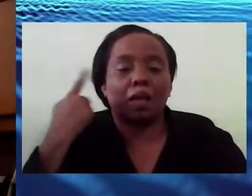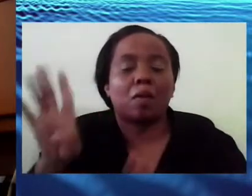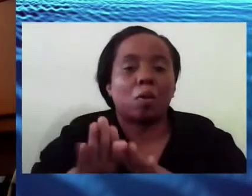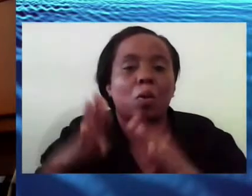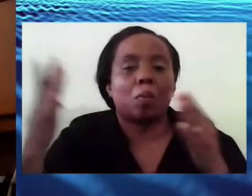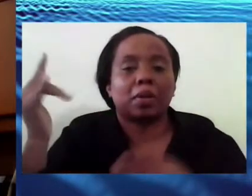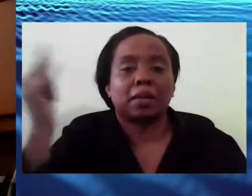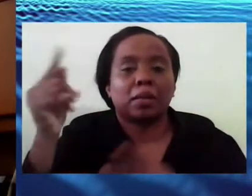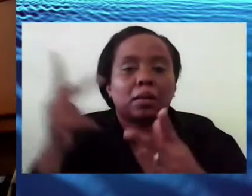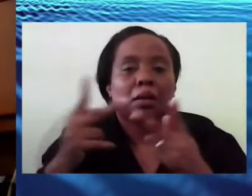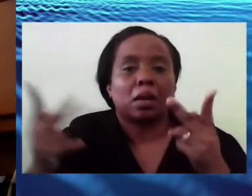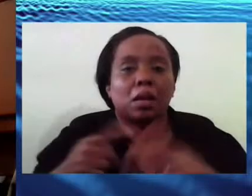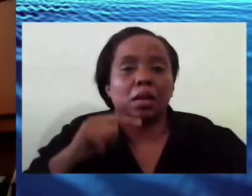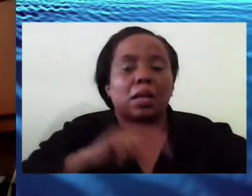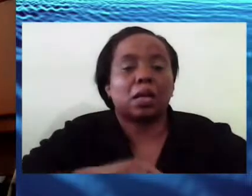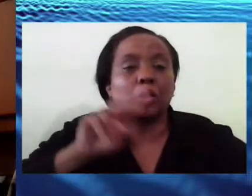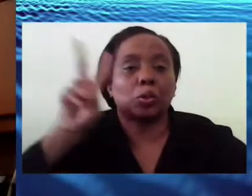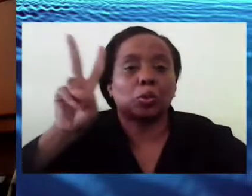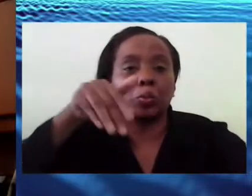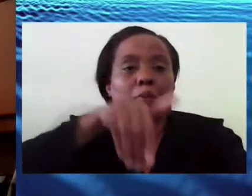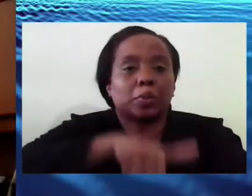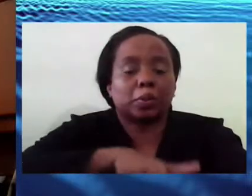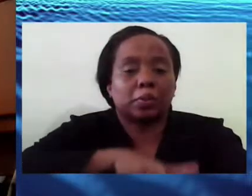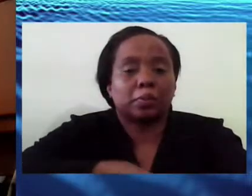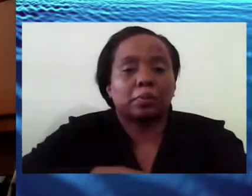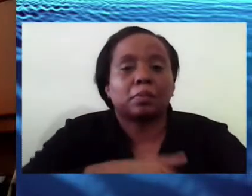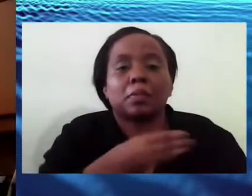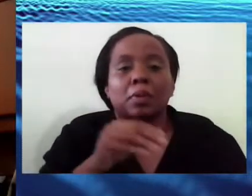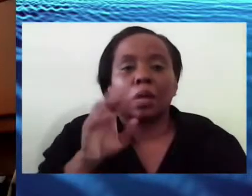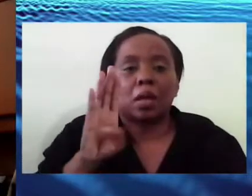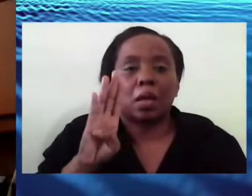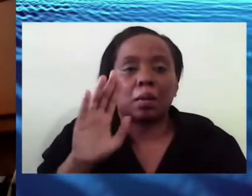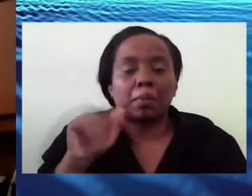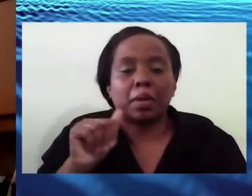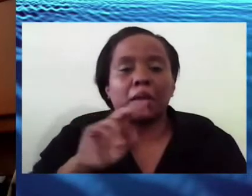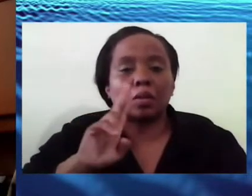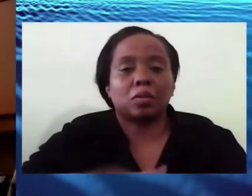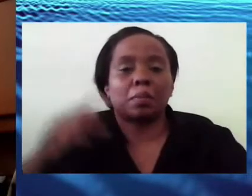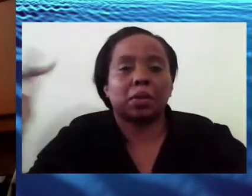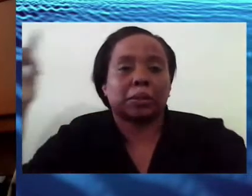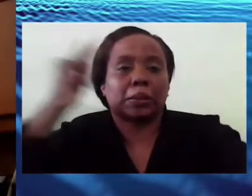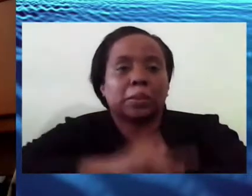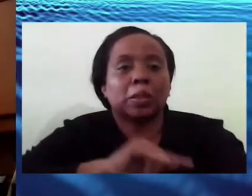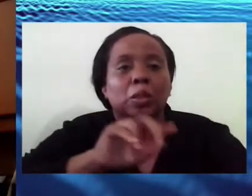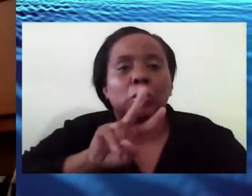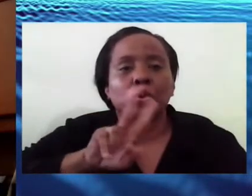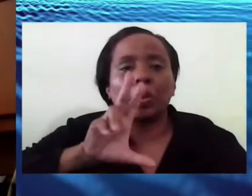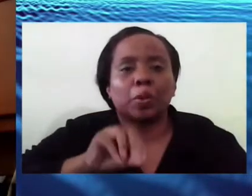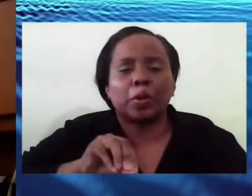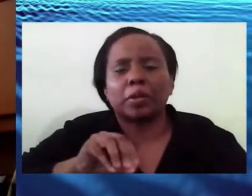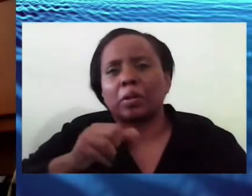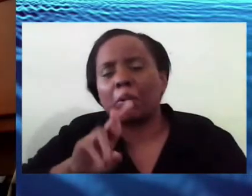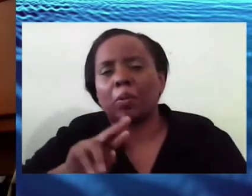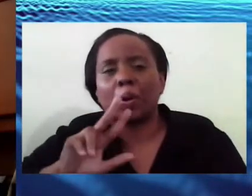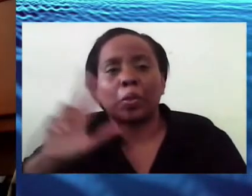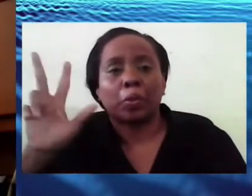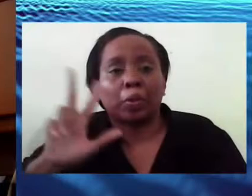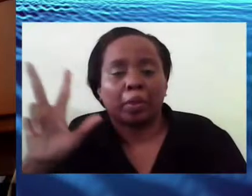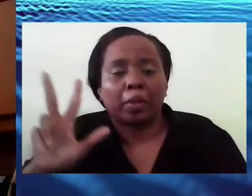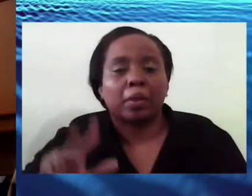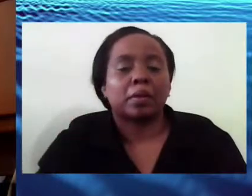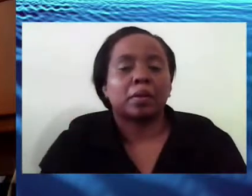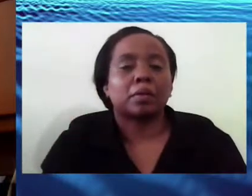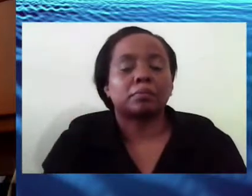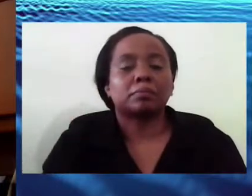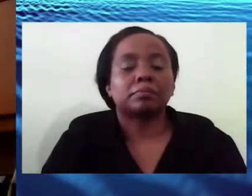for 2 p.m. this afternoon, and BA normally would have arrived at 2:33. So they were expecting, hopefully, that